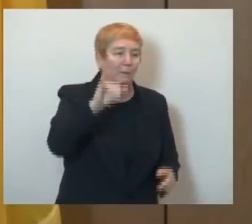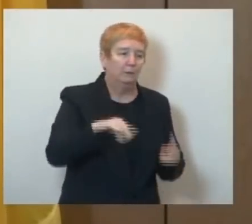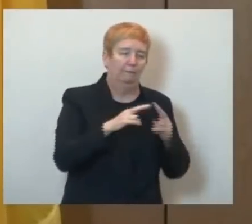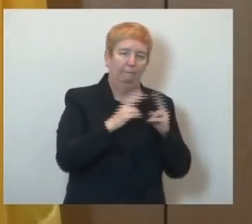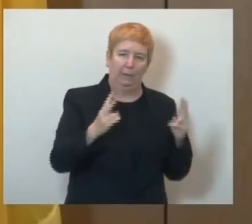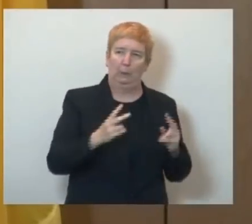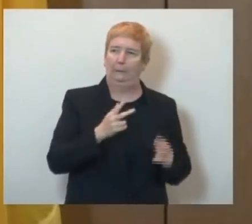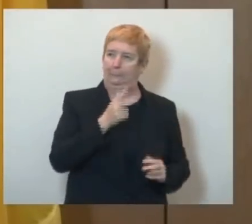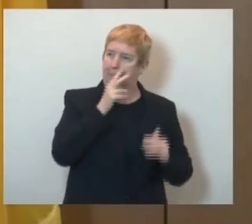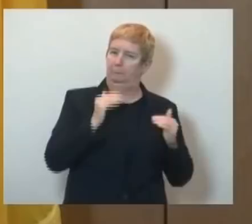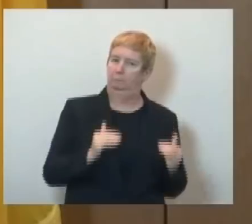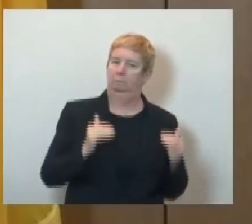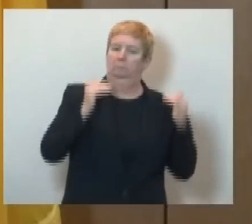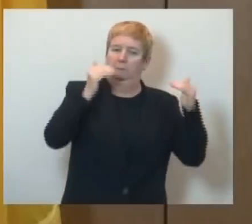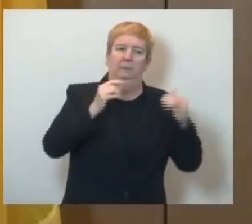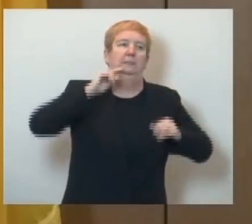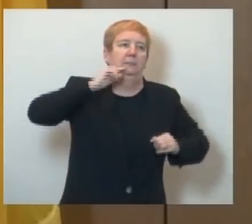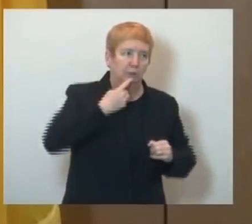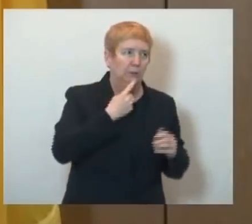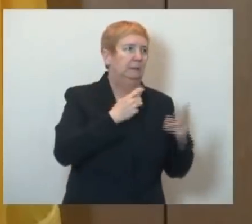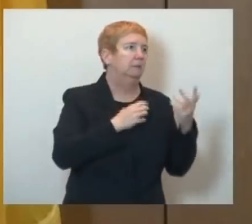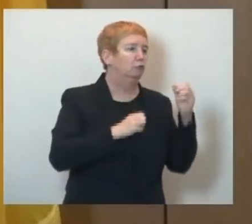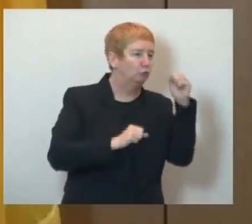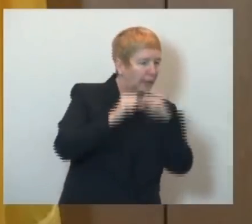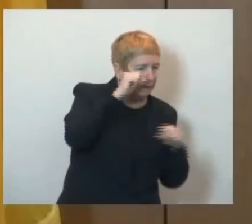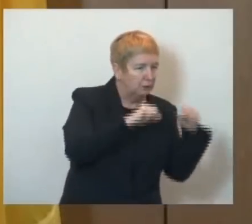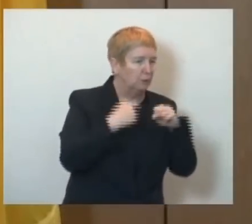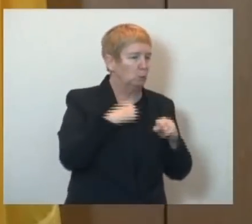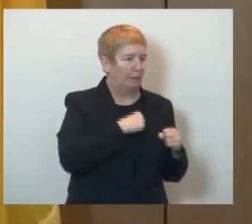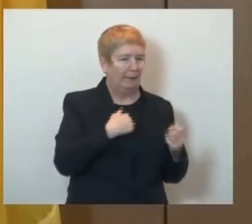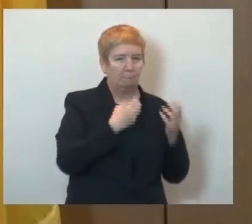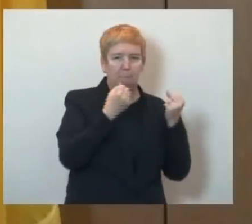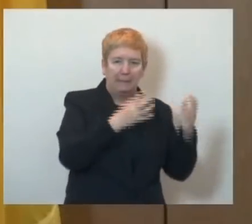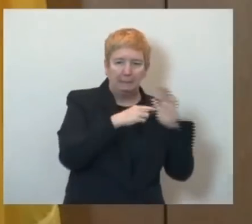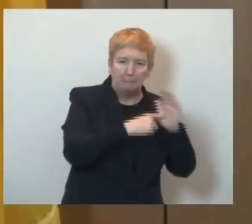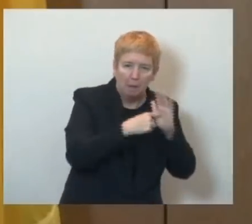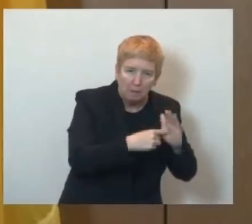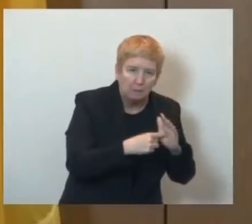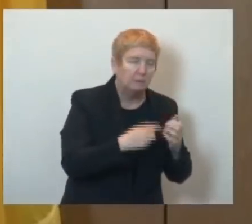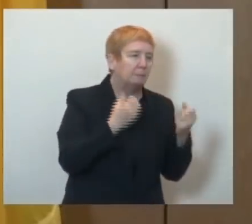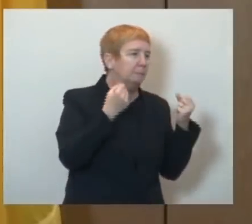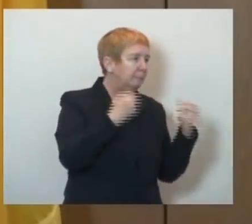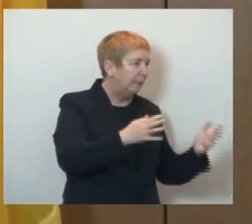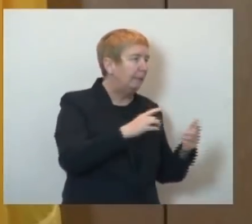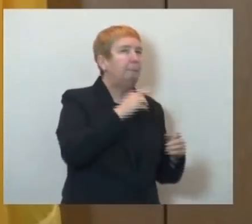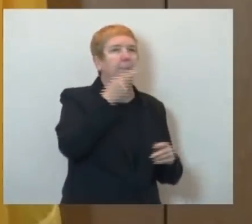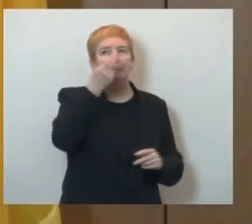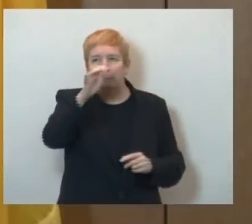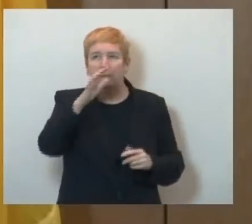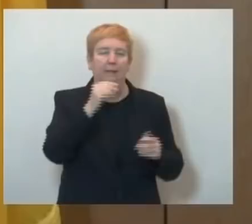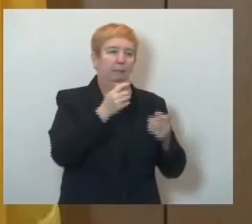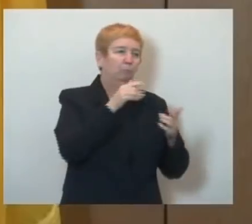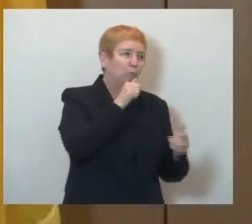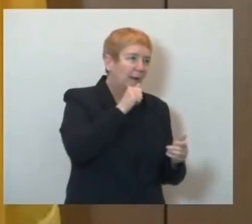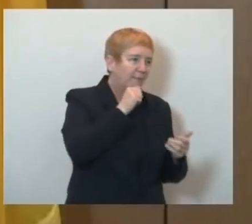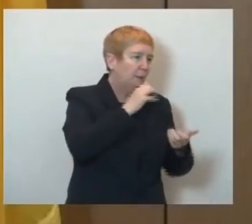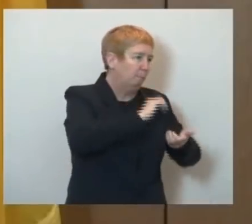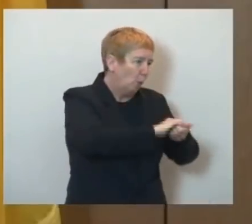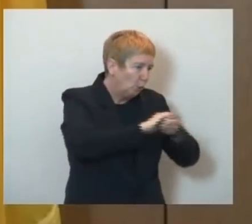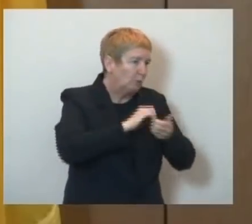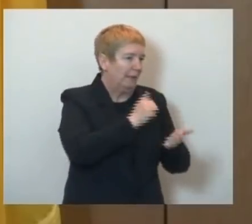on sound epidemiological modeling, and we have many public and private partners. Let's talk about President